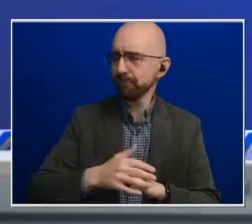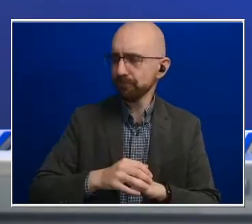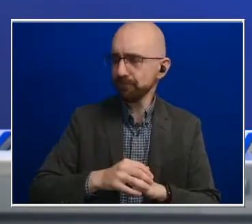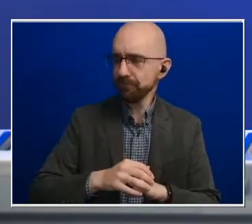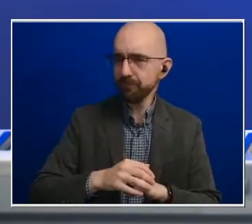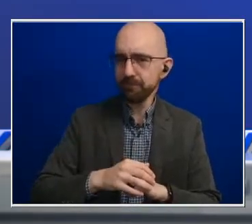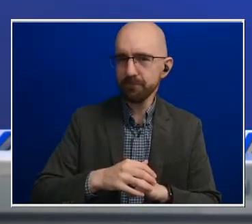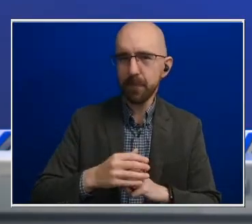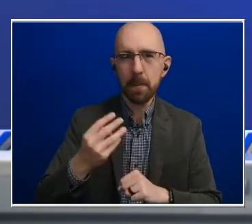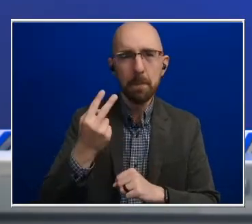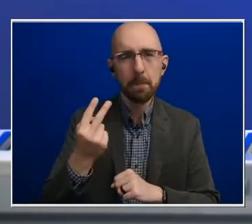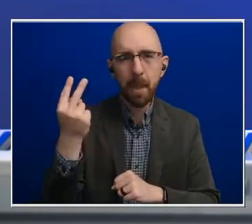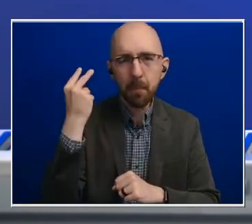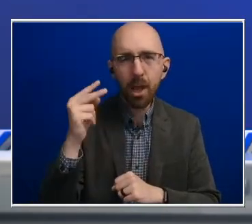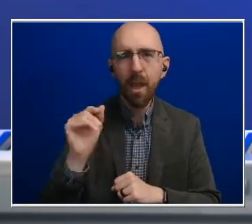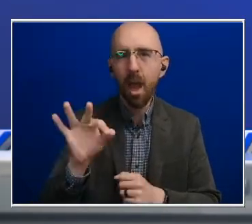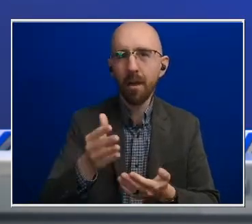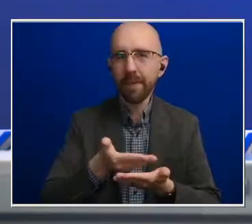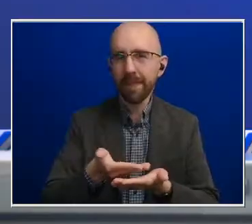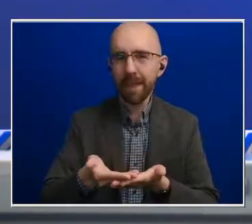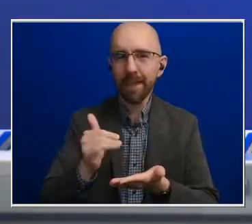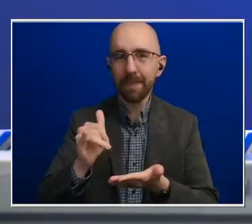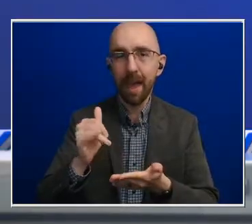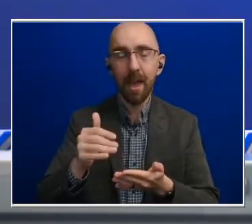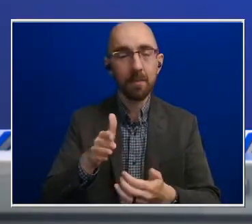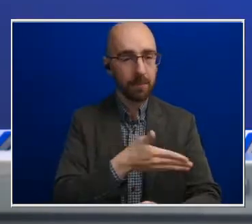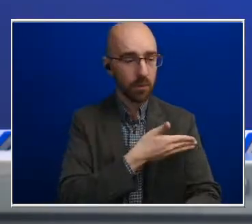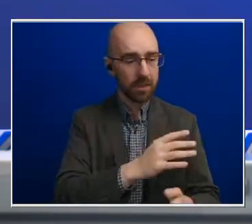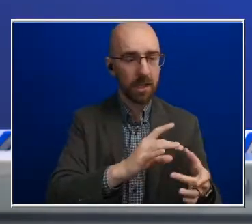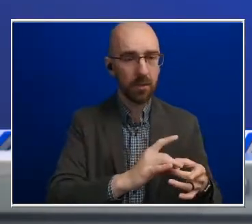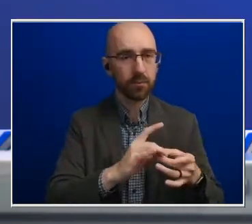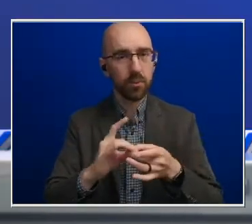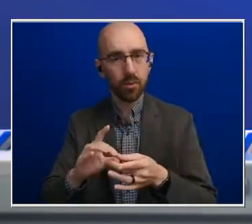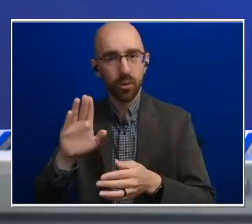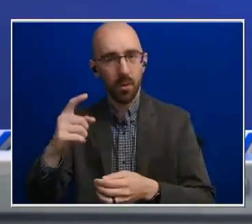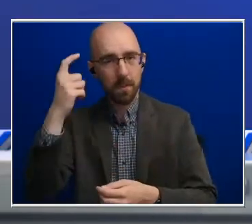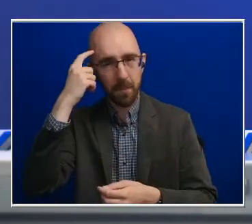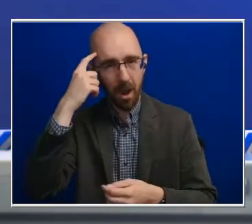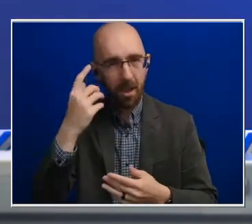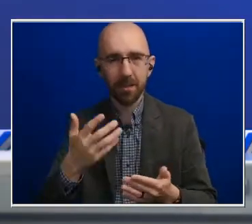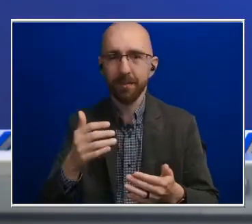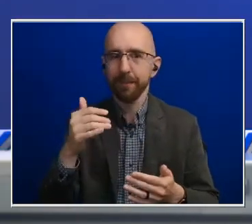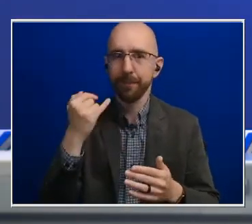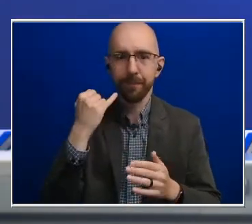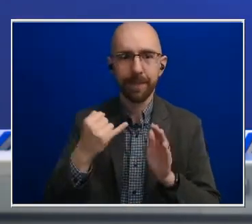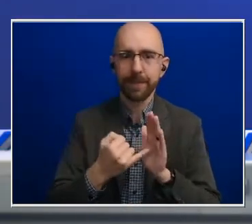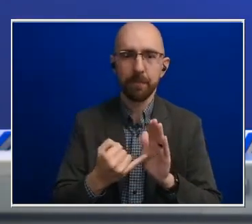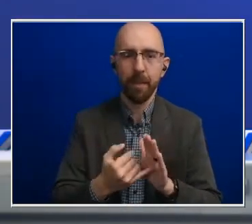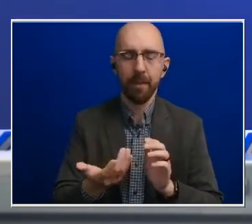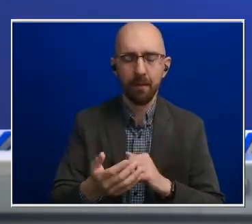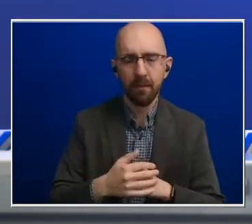memories of things that it was associated with. So if I would play